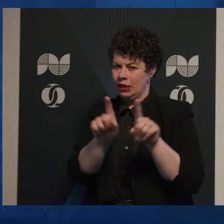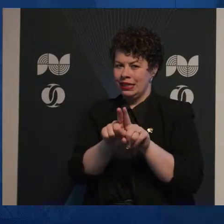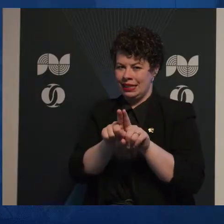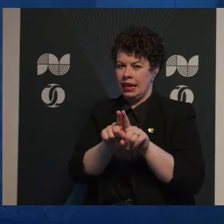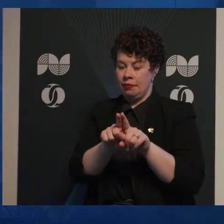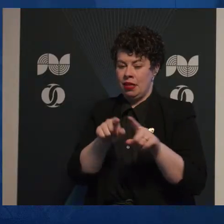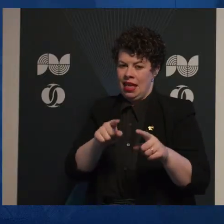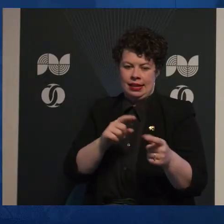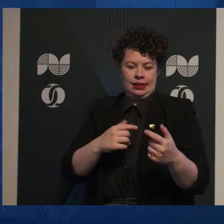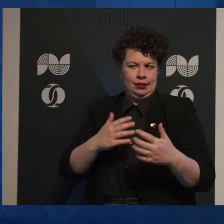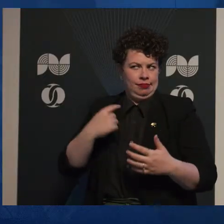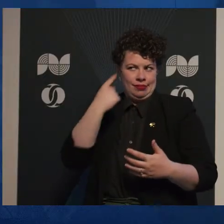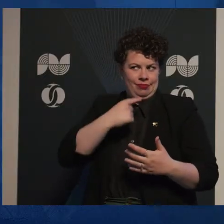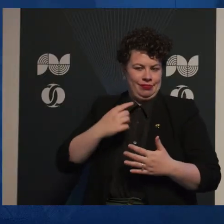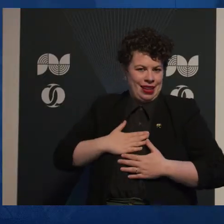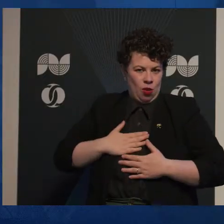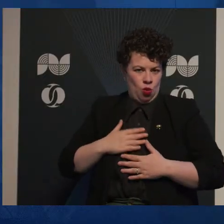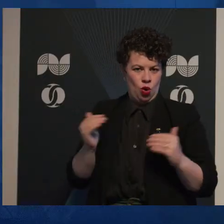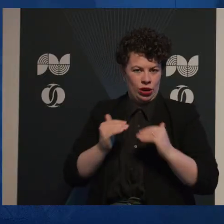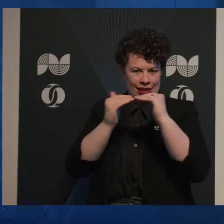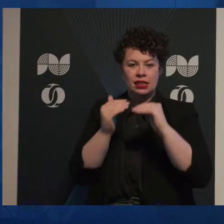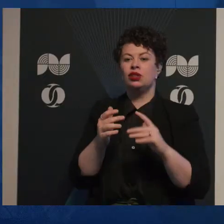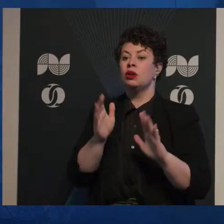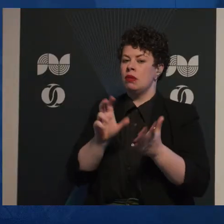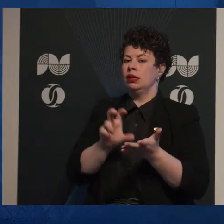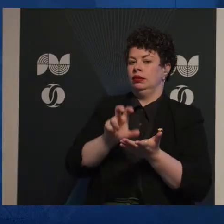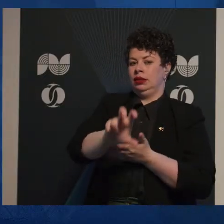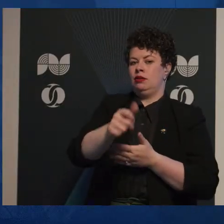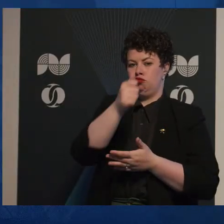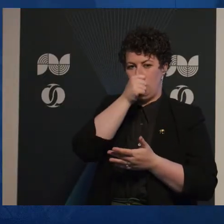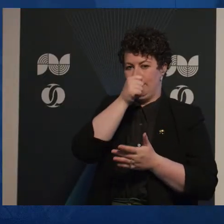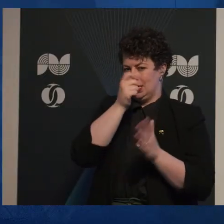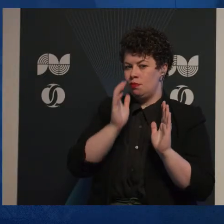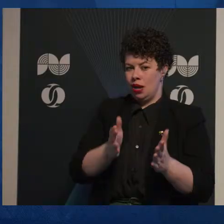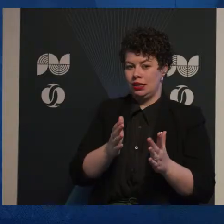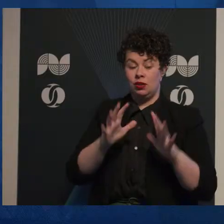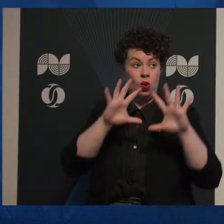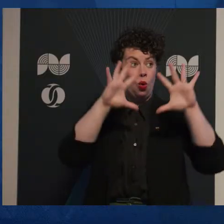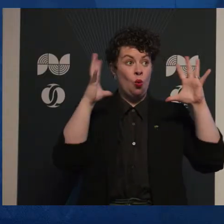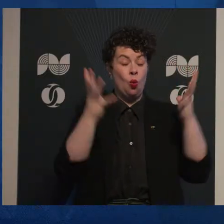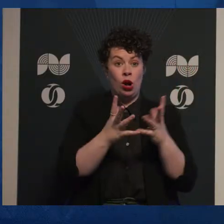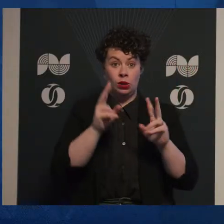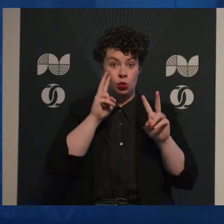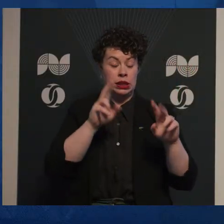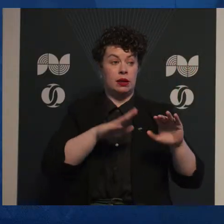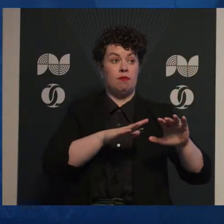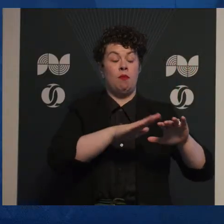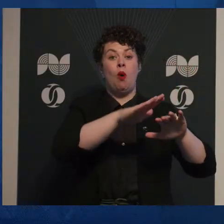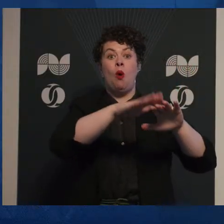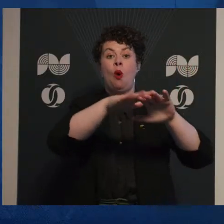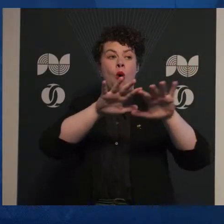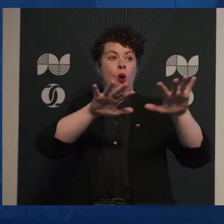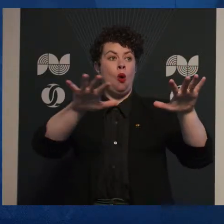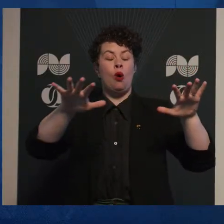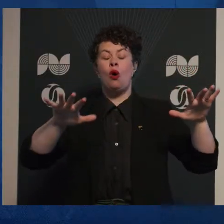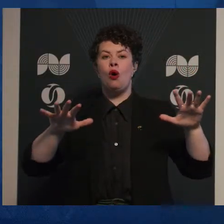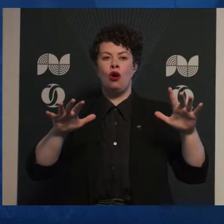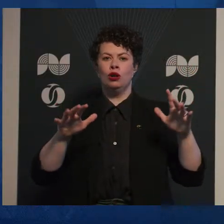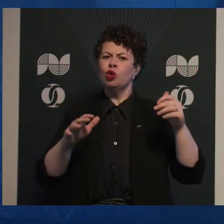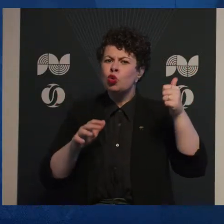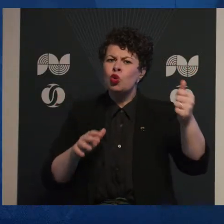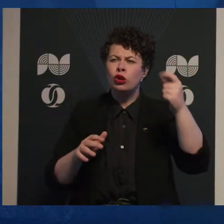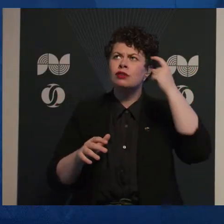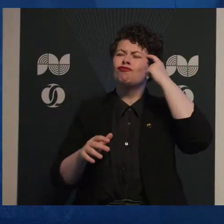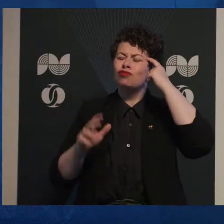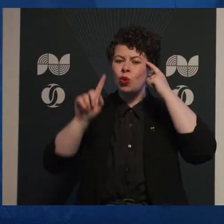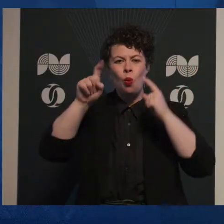will continue to make that case, even in a world where we acknowledge there is more of that there are good